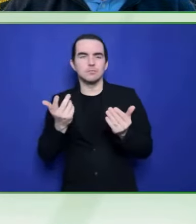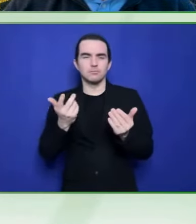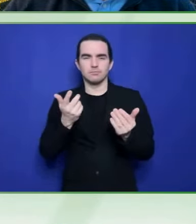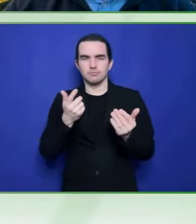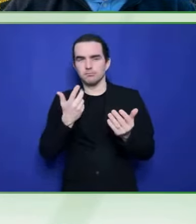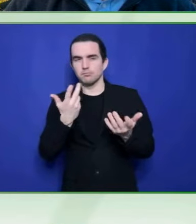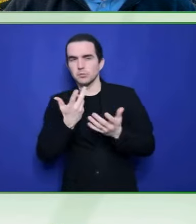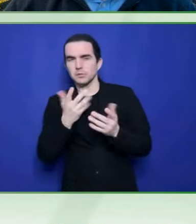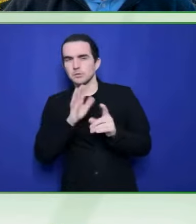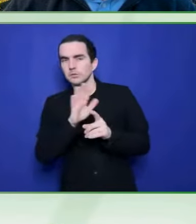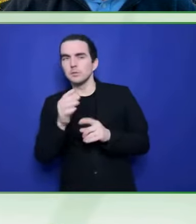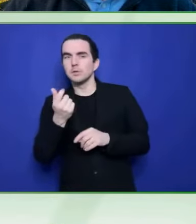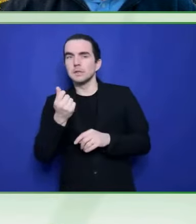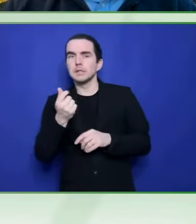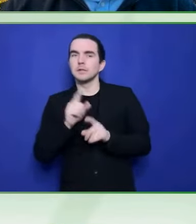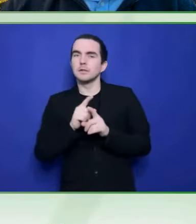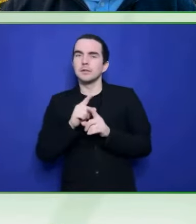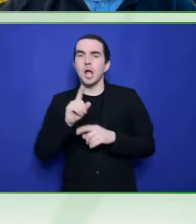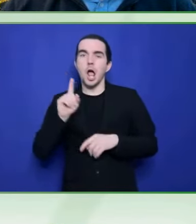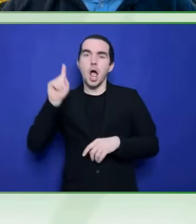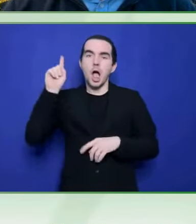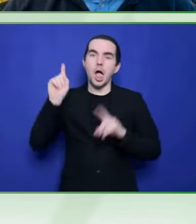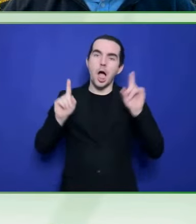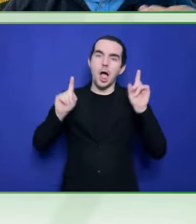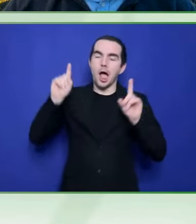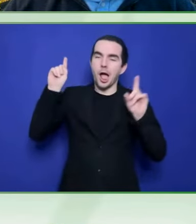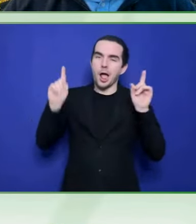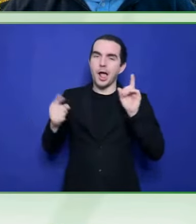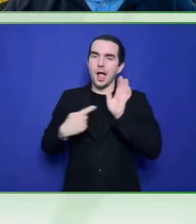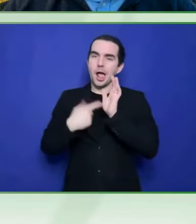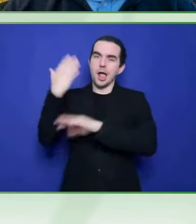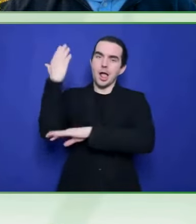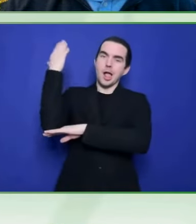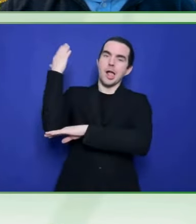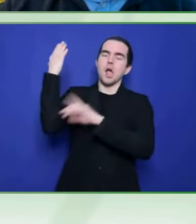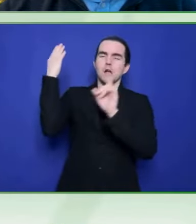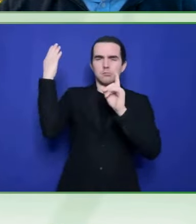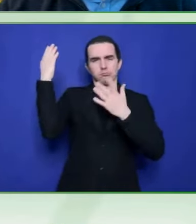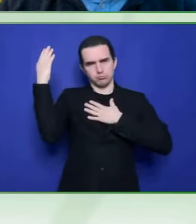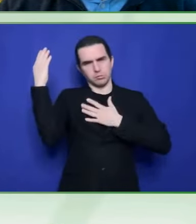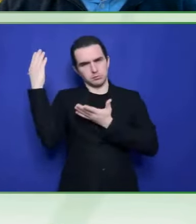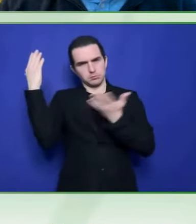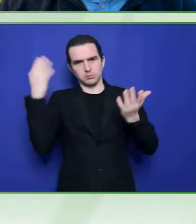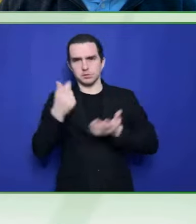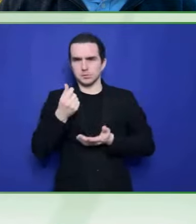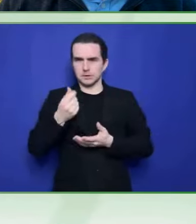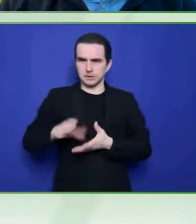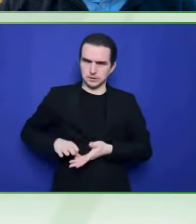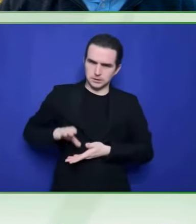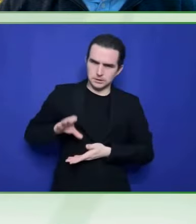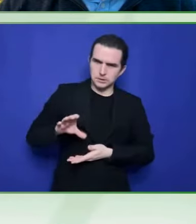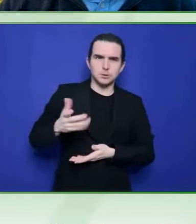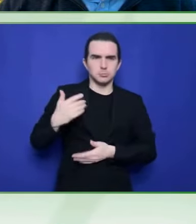our diversity and inclusion policies into the delivery of our services for our public transport